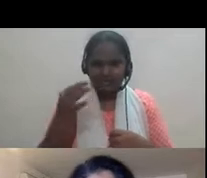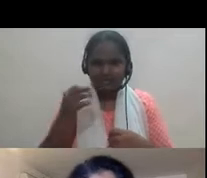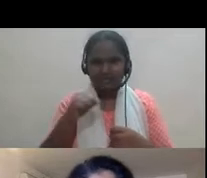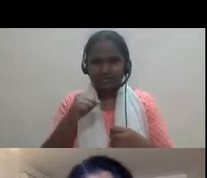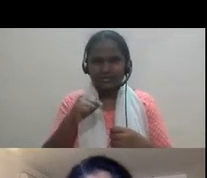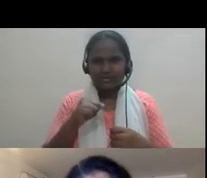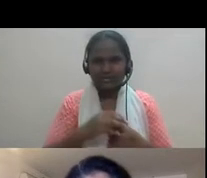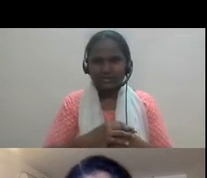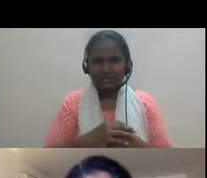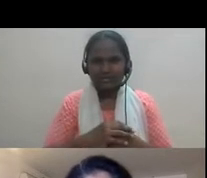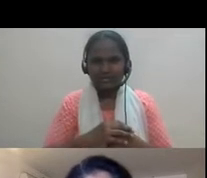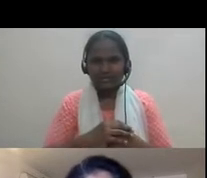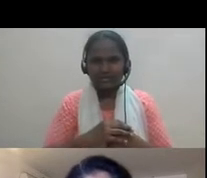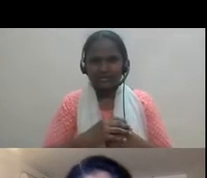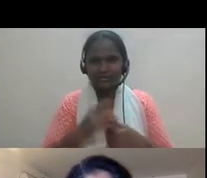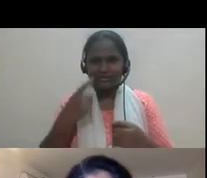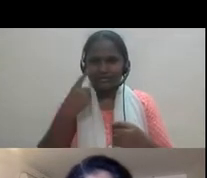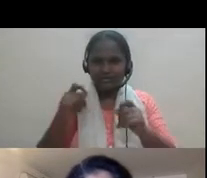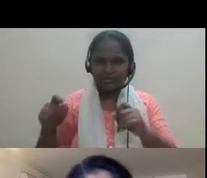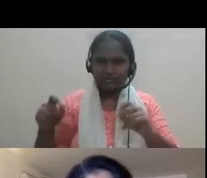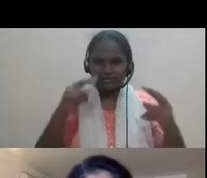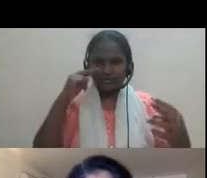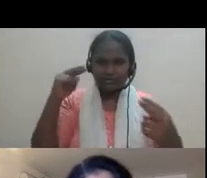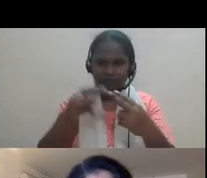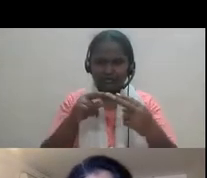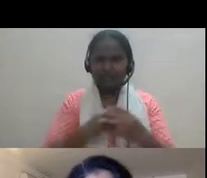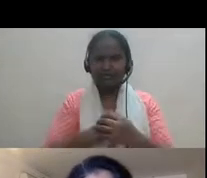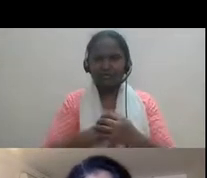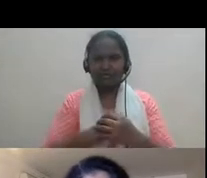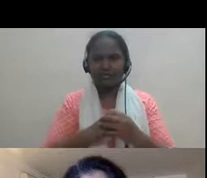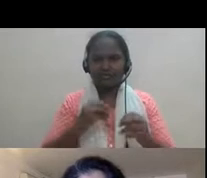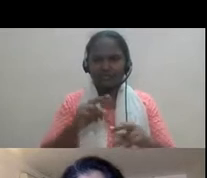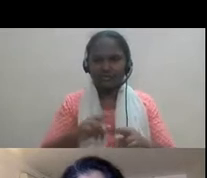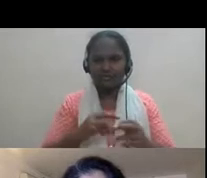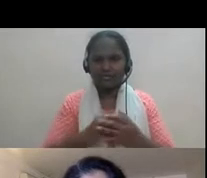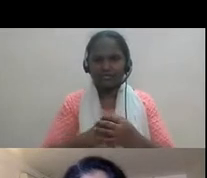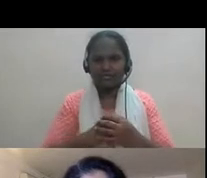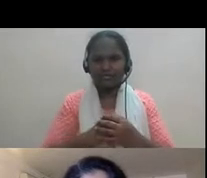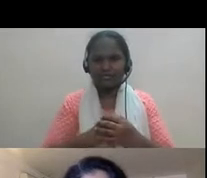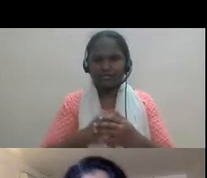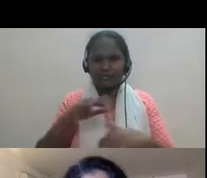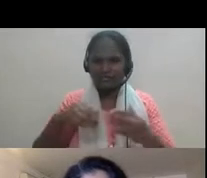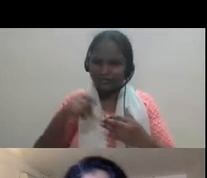This looks like a lot of fun for the viewers and the audience. Yes,